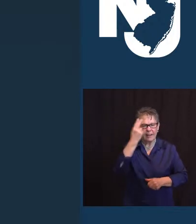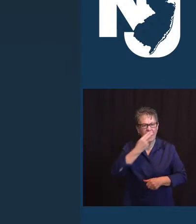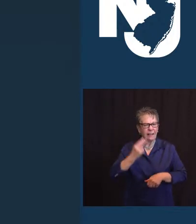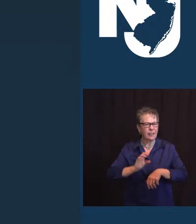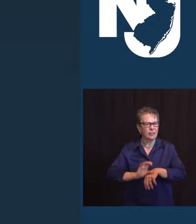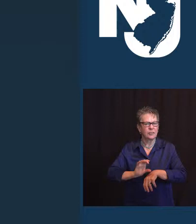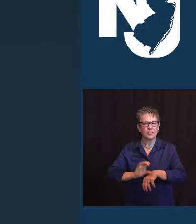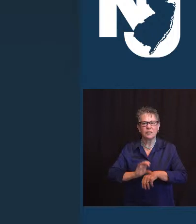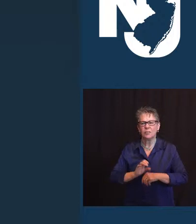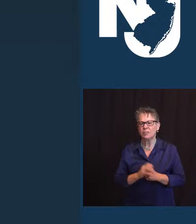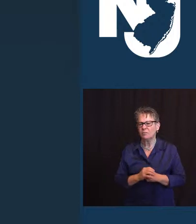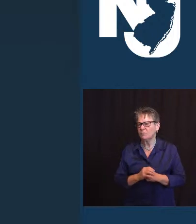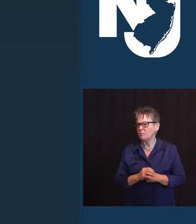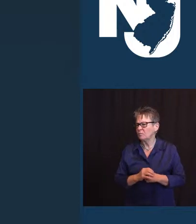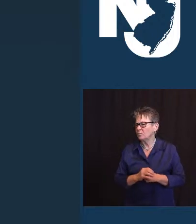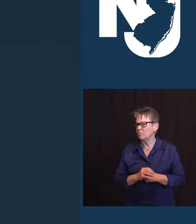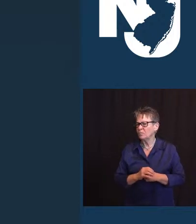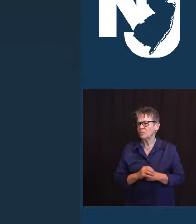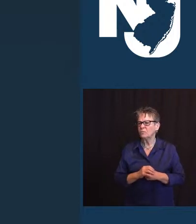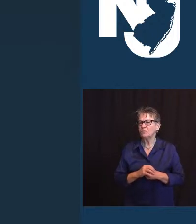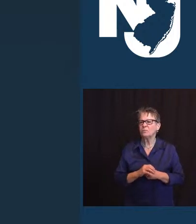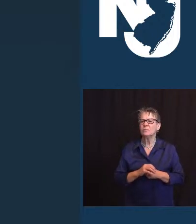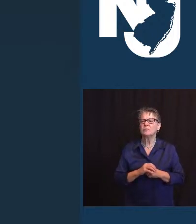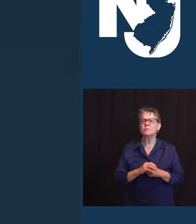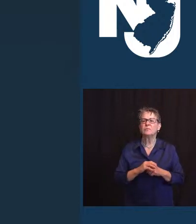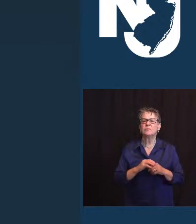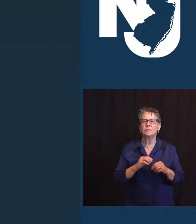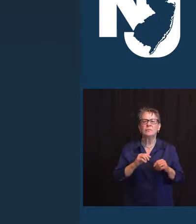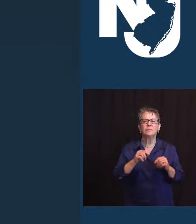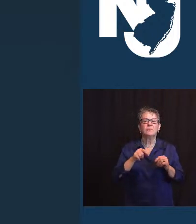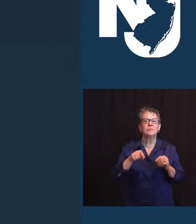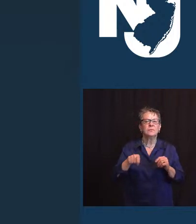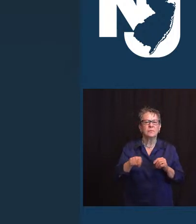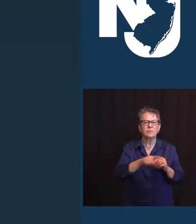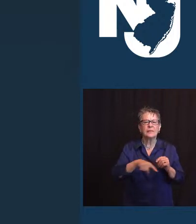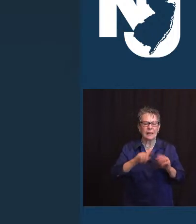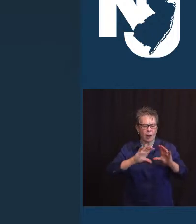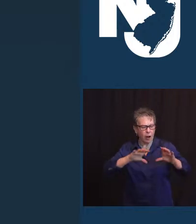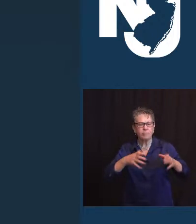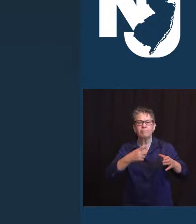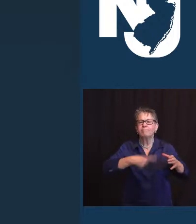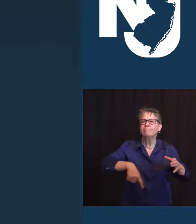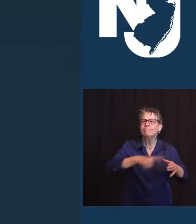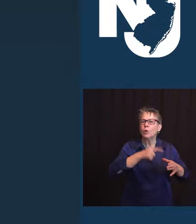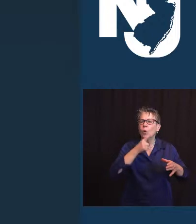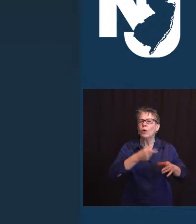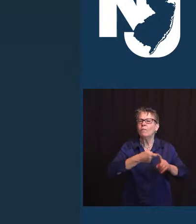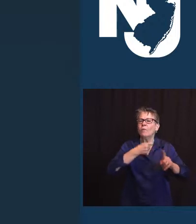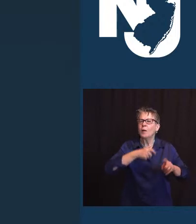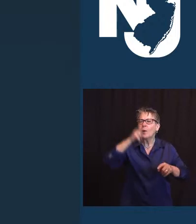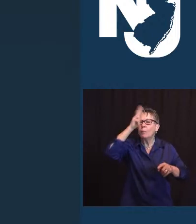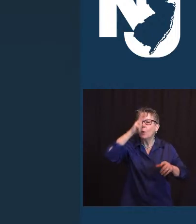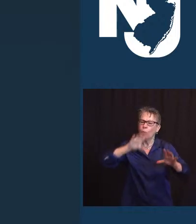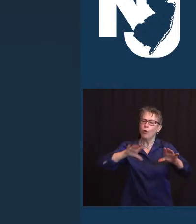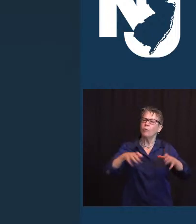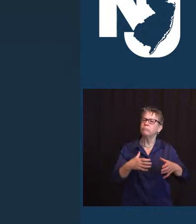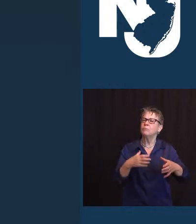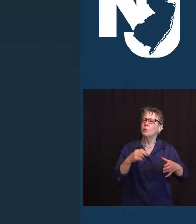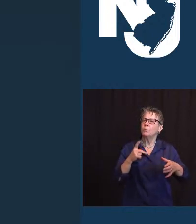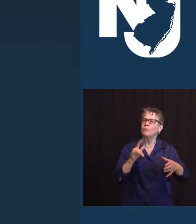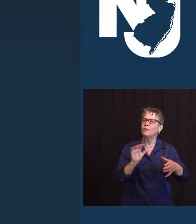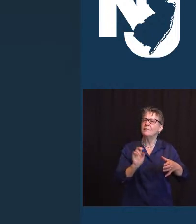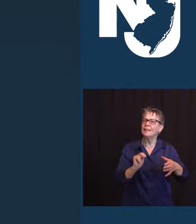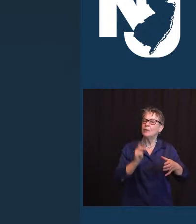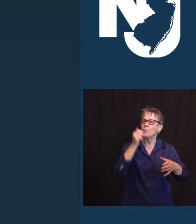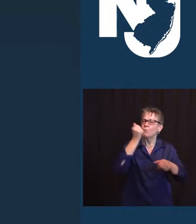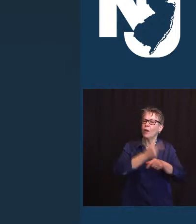Milagros Brotherhood, the Peruvian tradition, which is one of the oldest and continuously held processionals. In